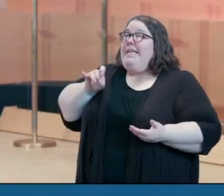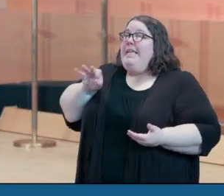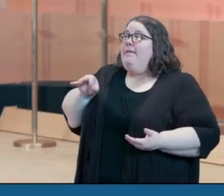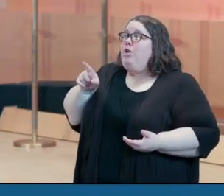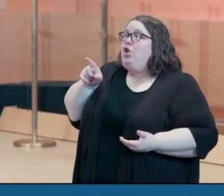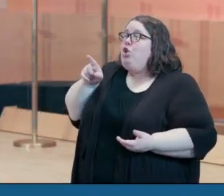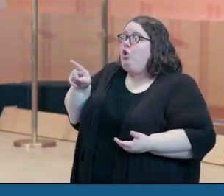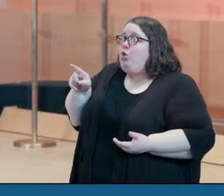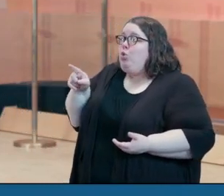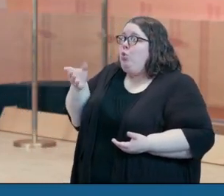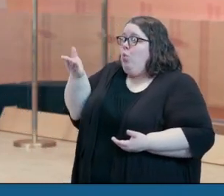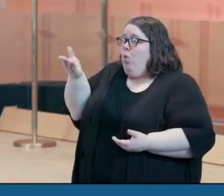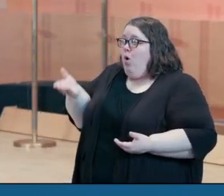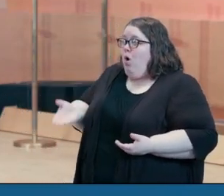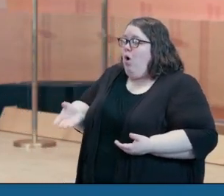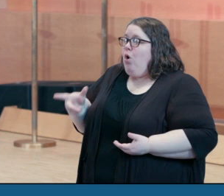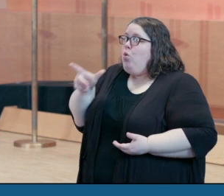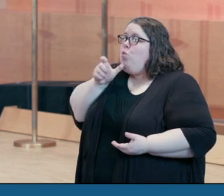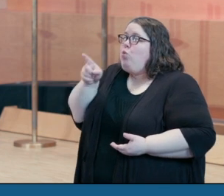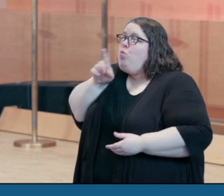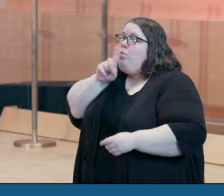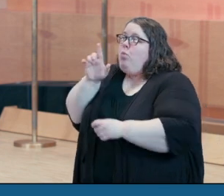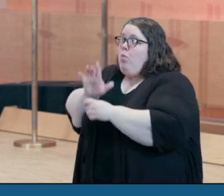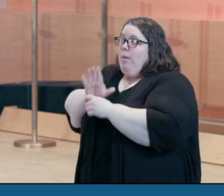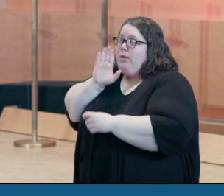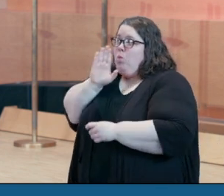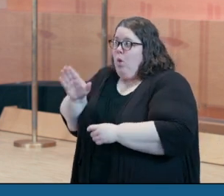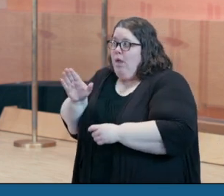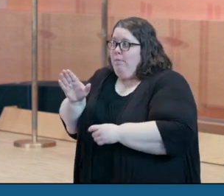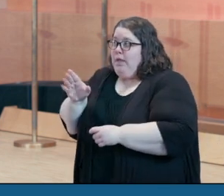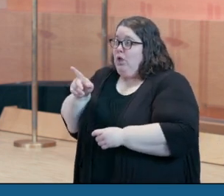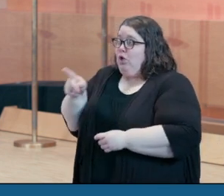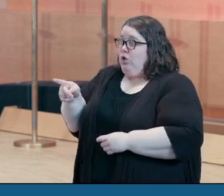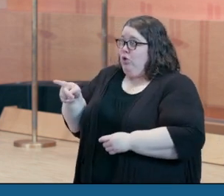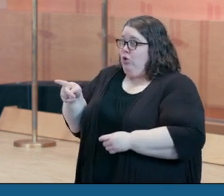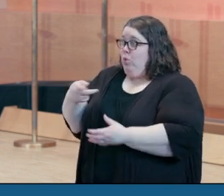be. And if you are not, I'm out.